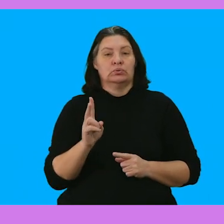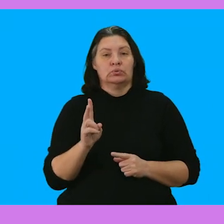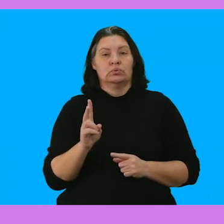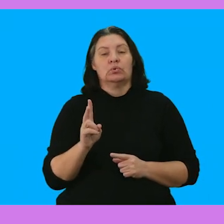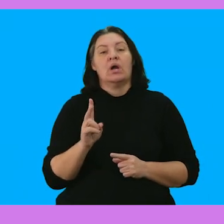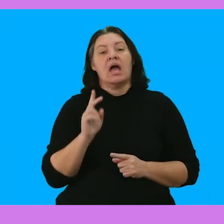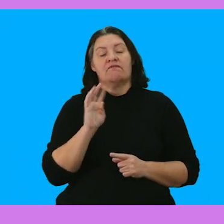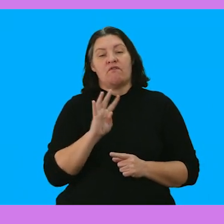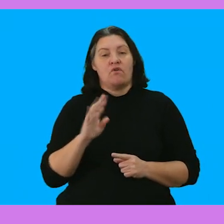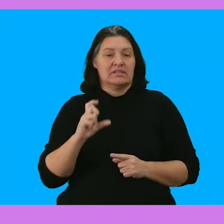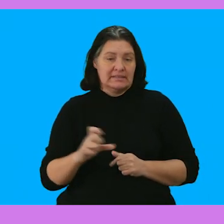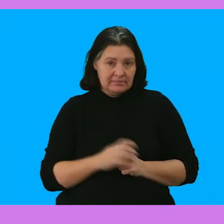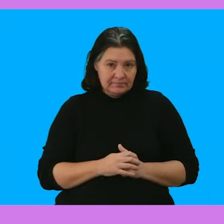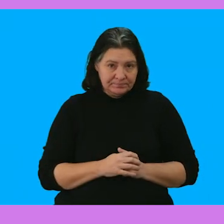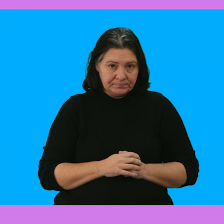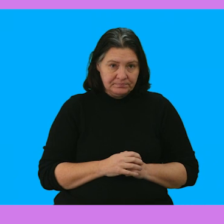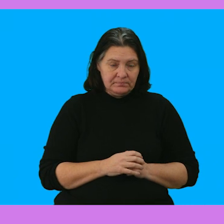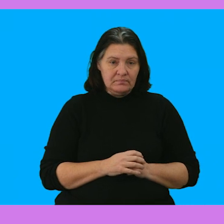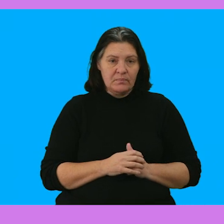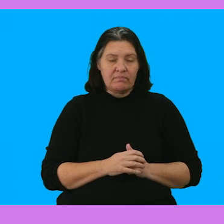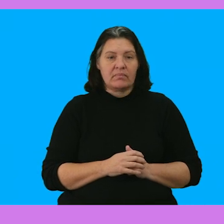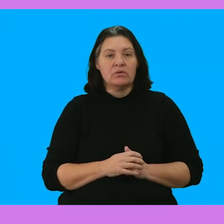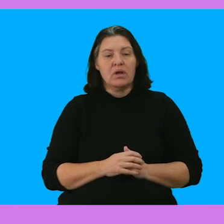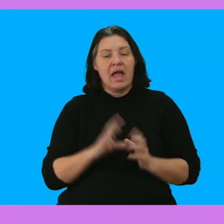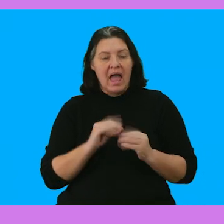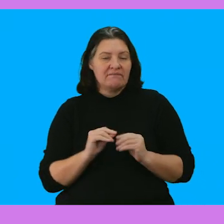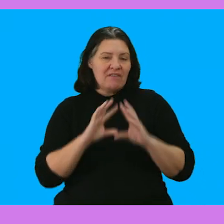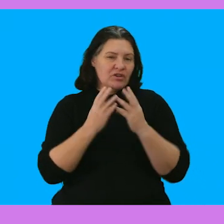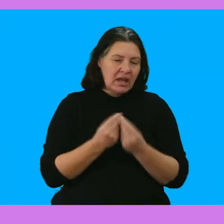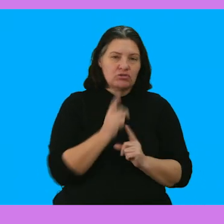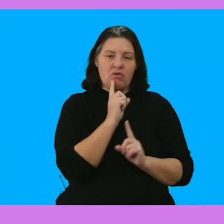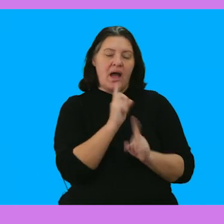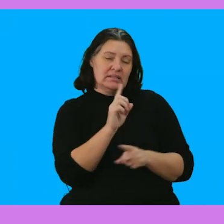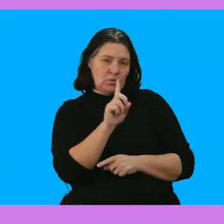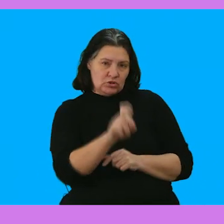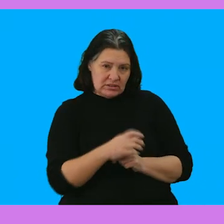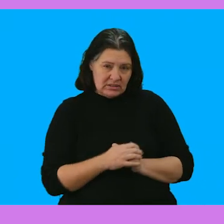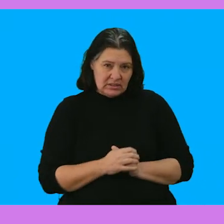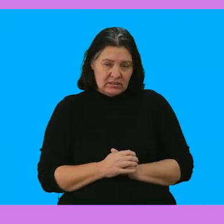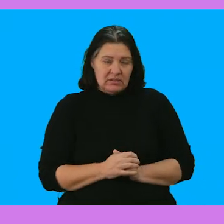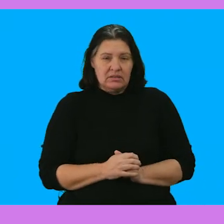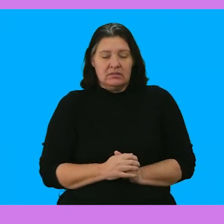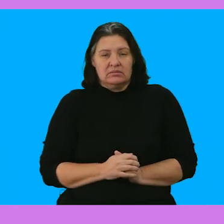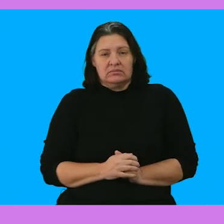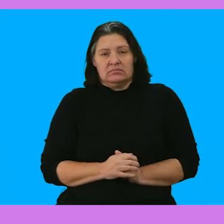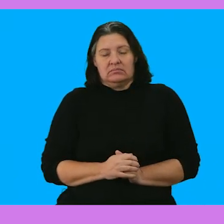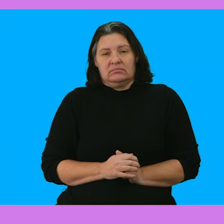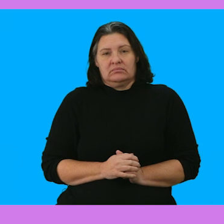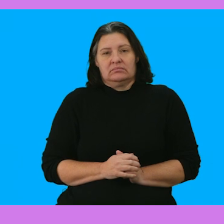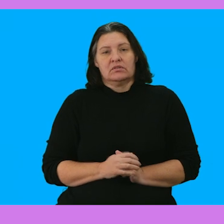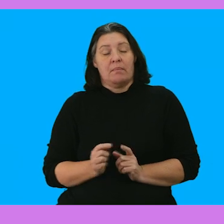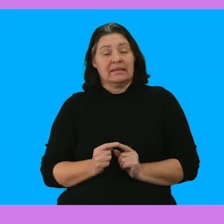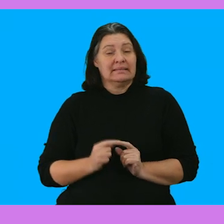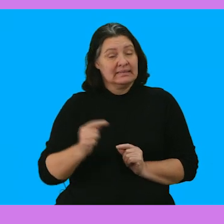is 22 rand and 44 cents per liter. So we have everything we need to answer this question. Okay, so I'll